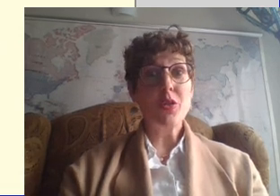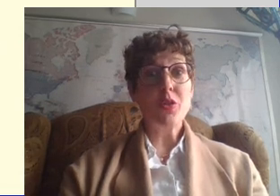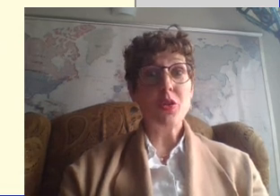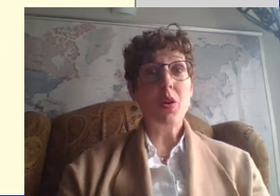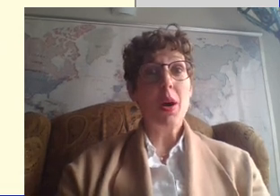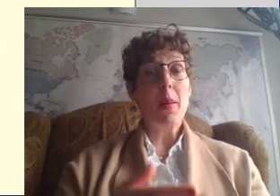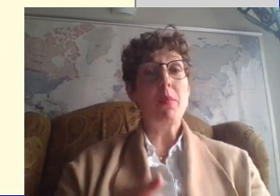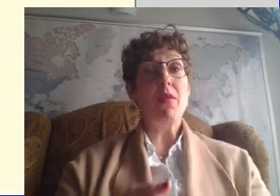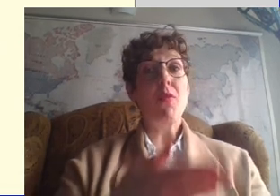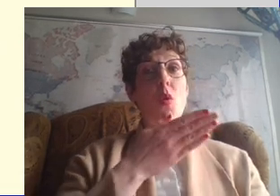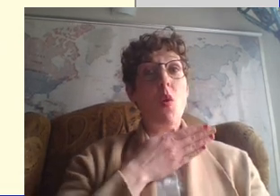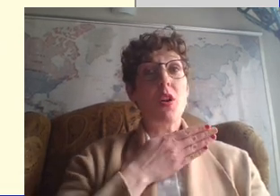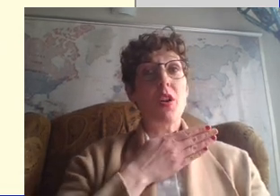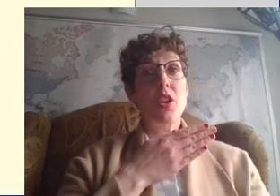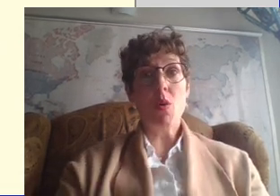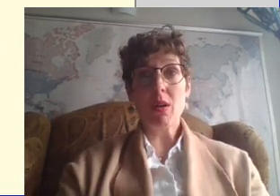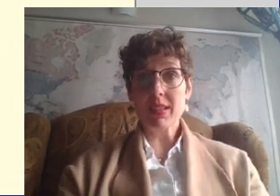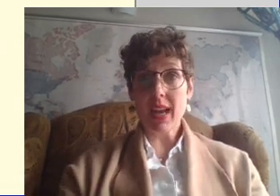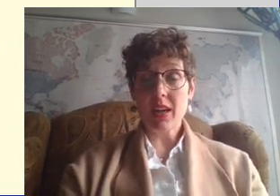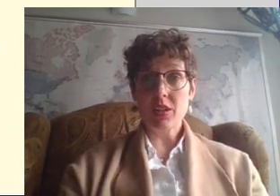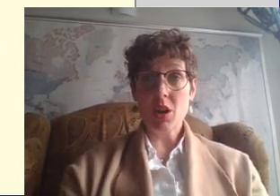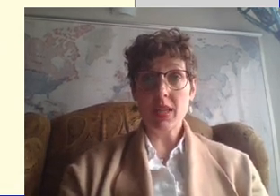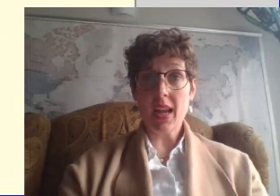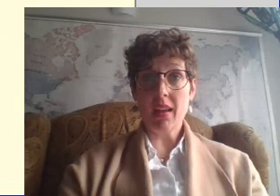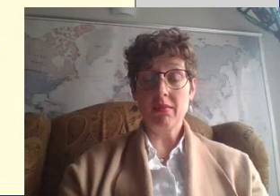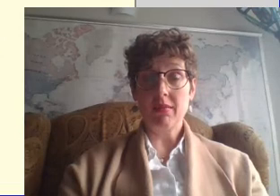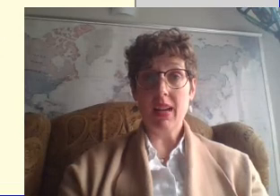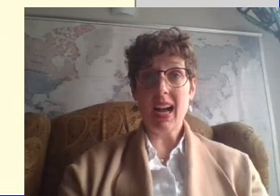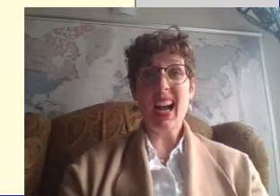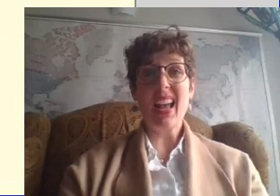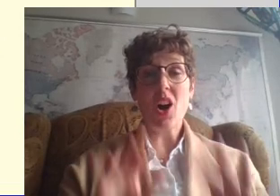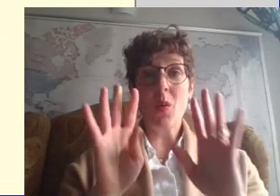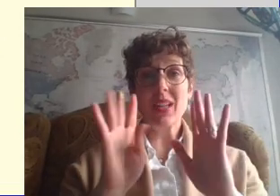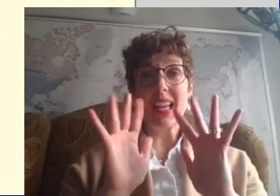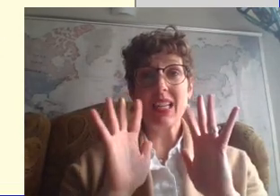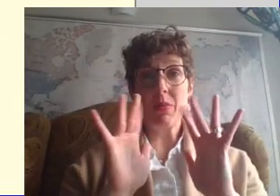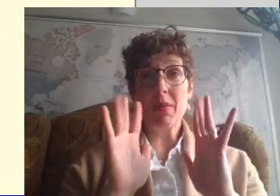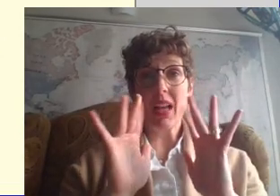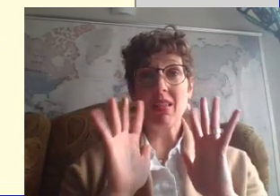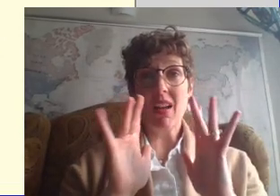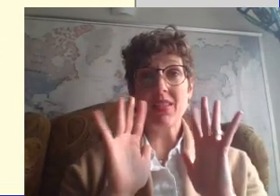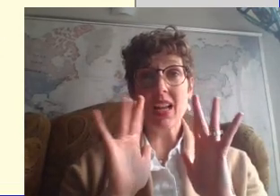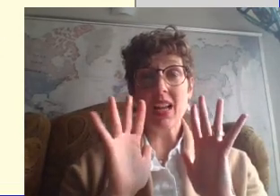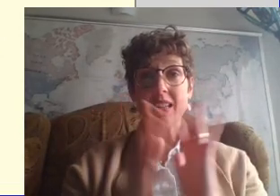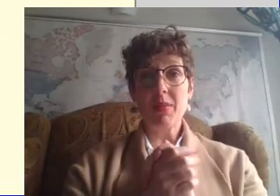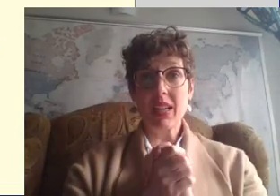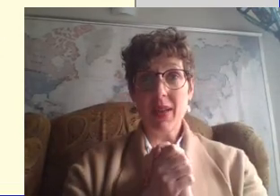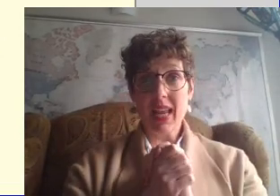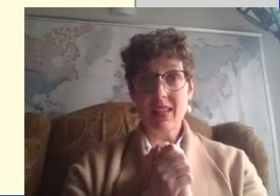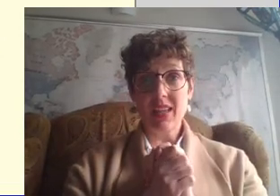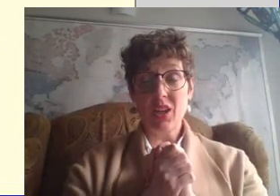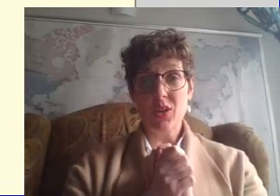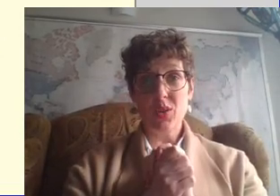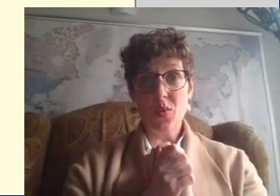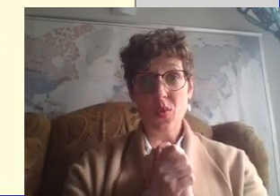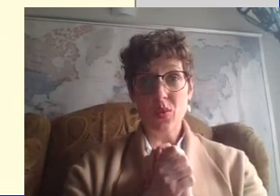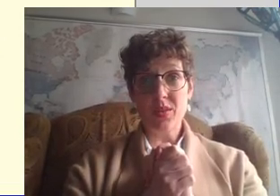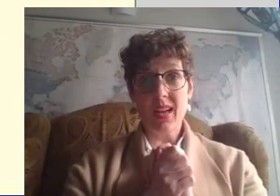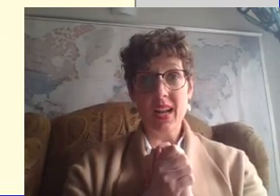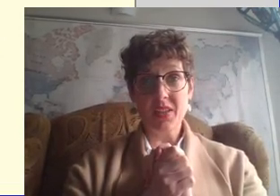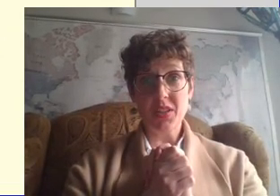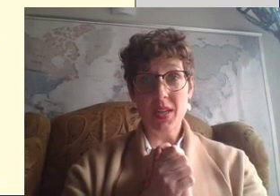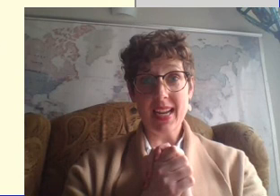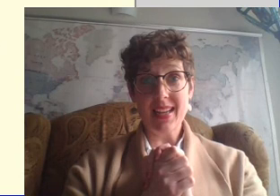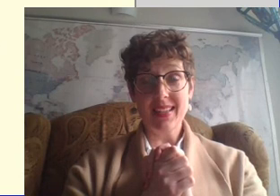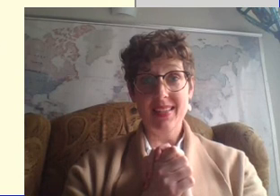What do you do before you go outside on a snowy day? I always like to put my gloves on because my hands get so